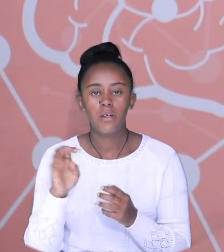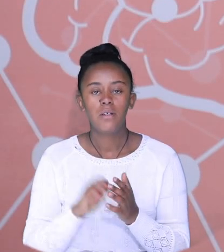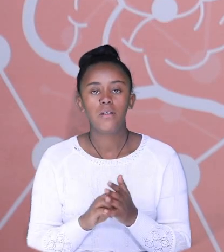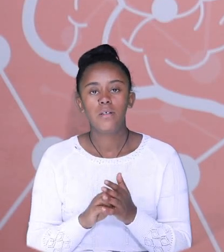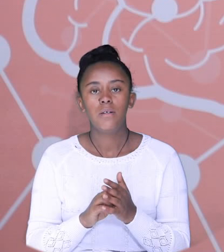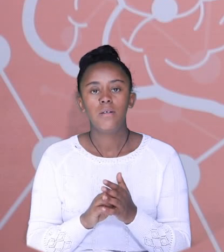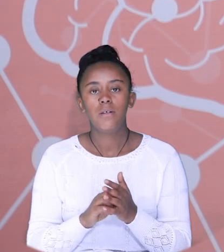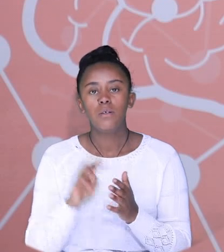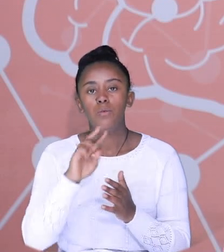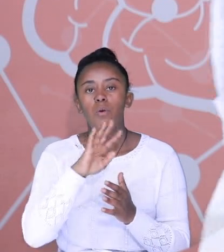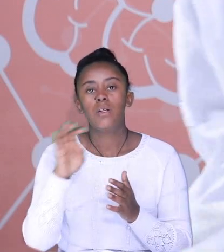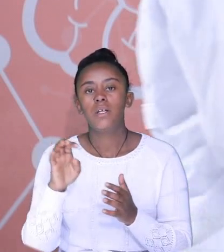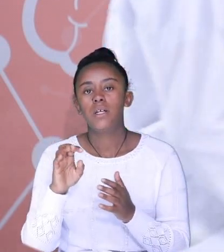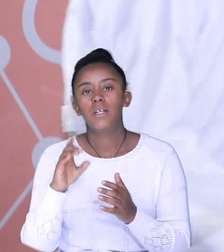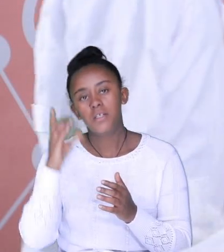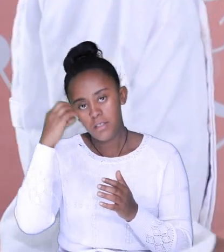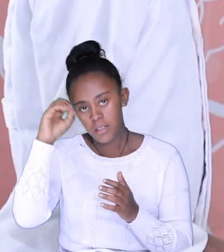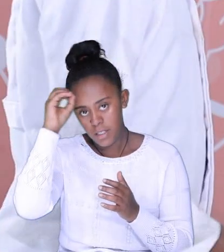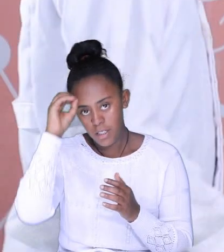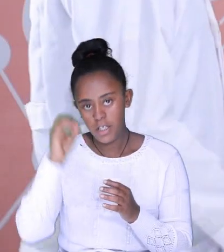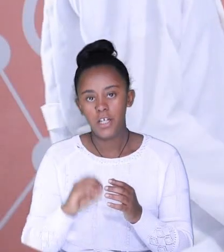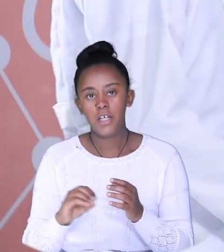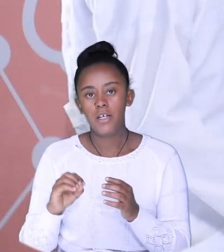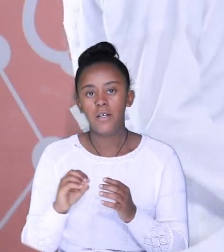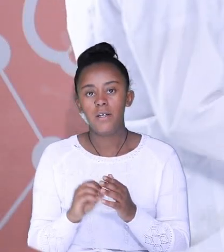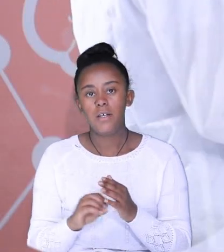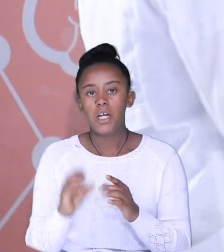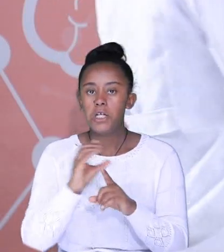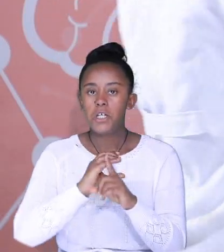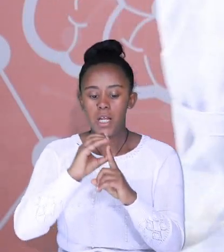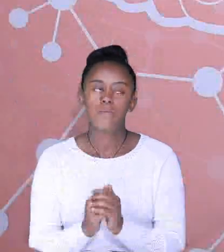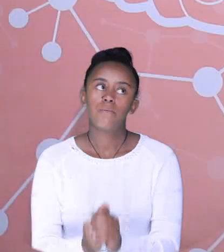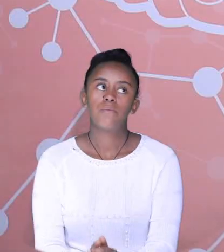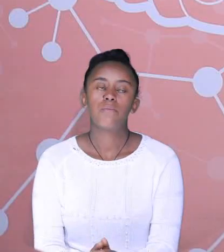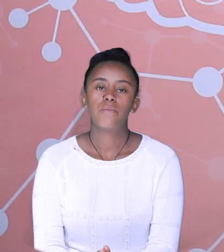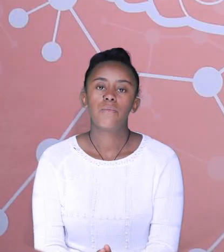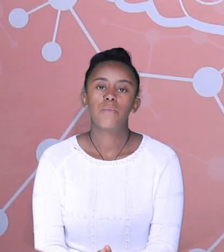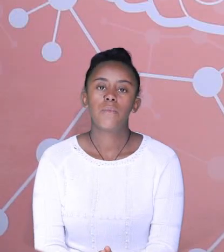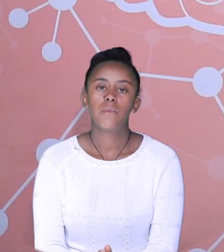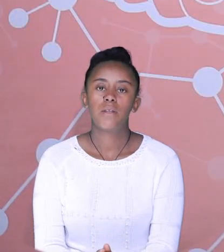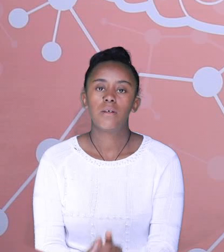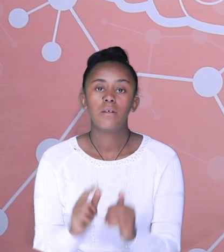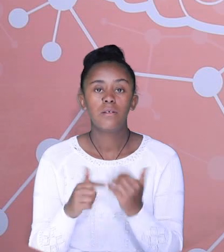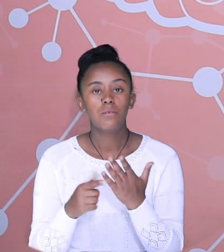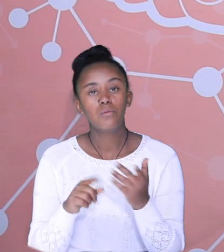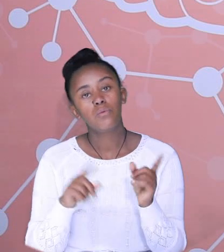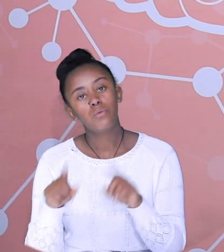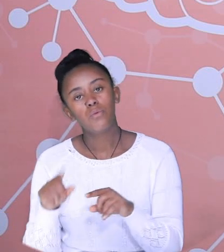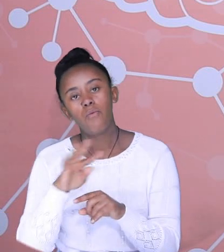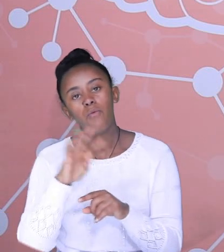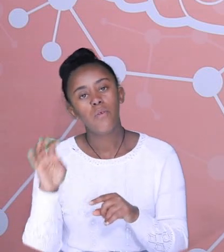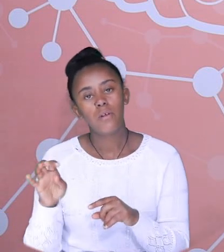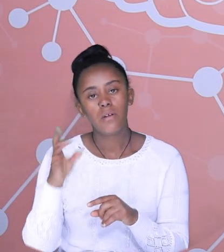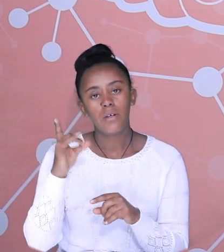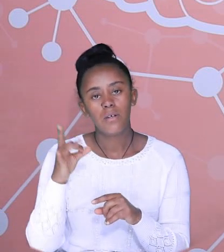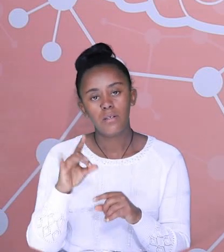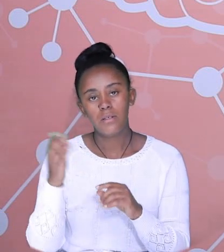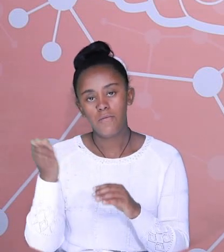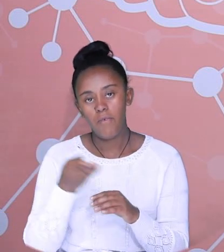degree Celsius. 200 degree Celsius. This also 480 divided